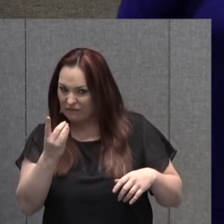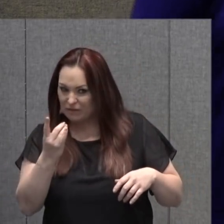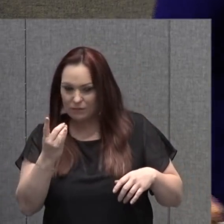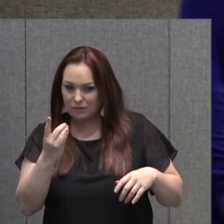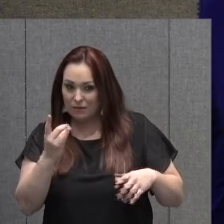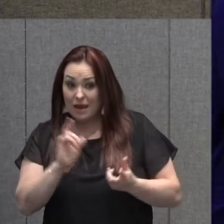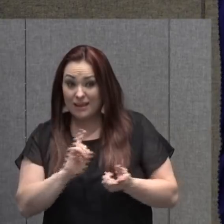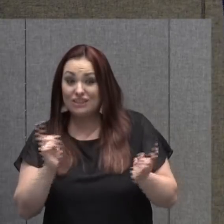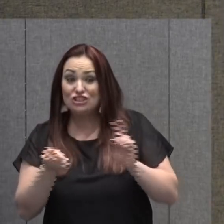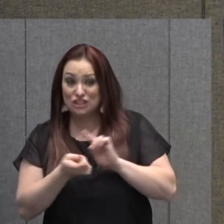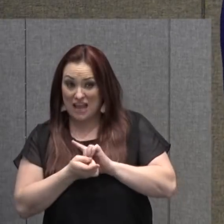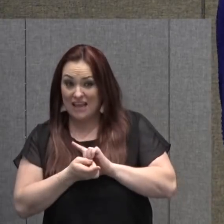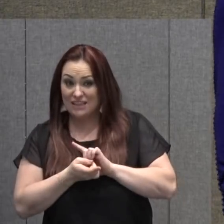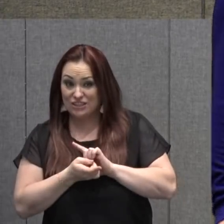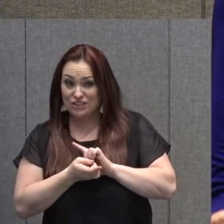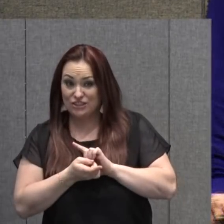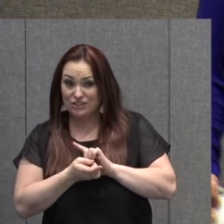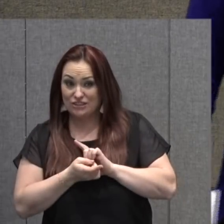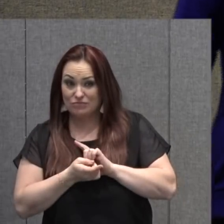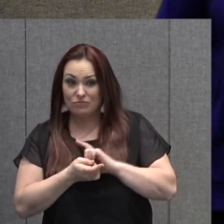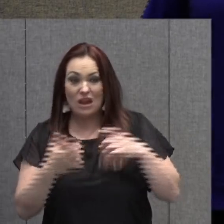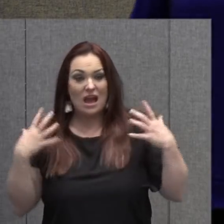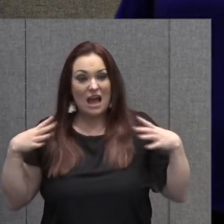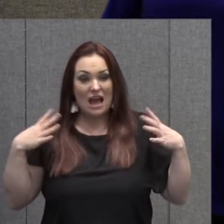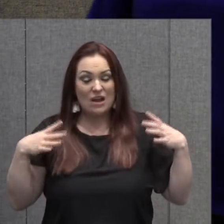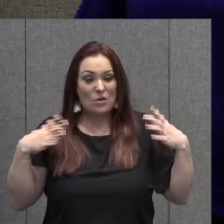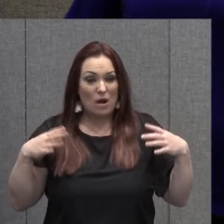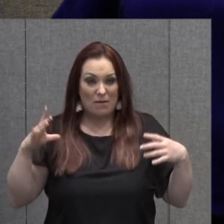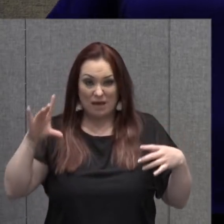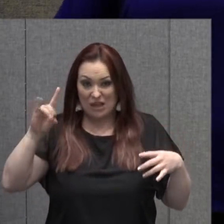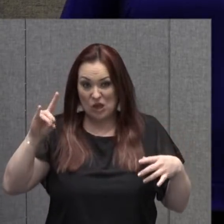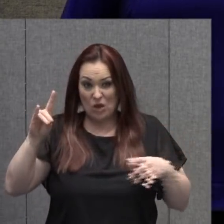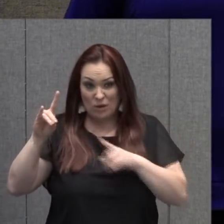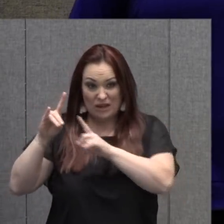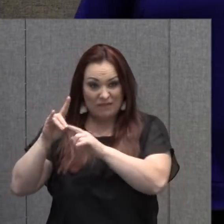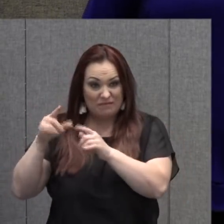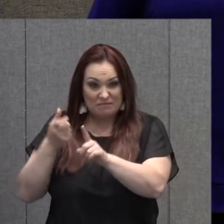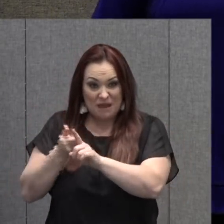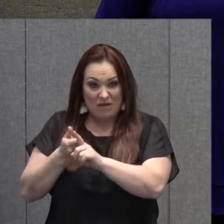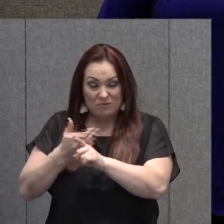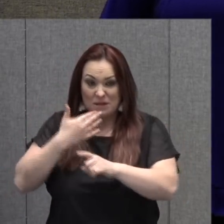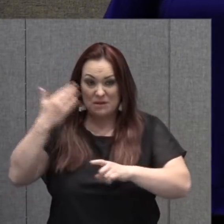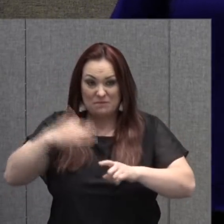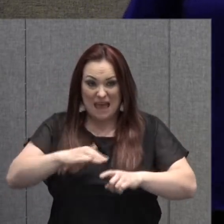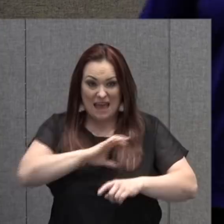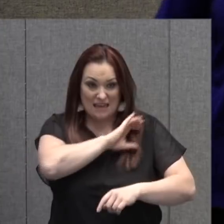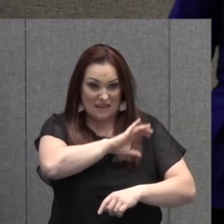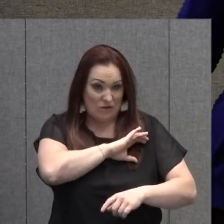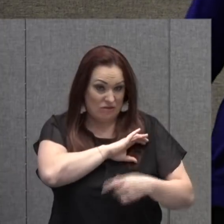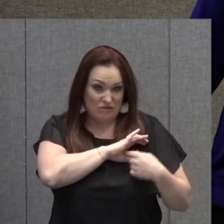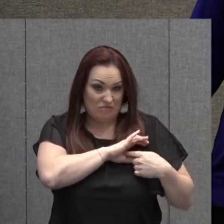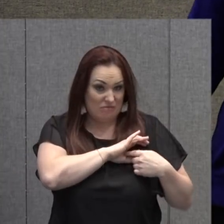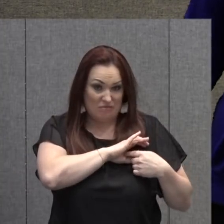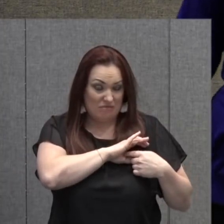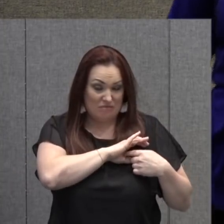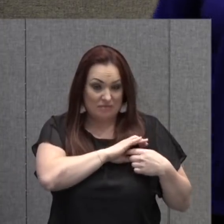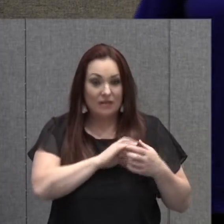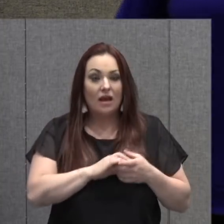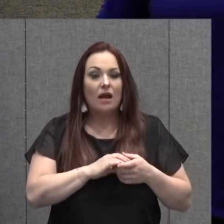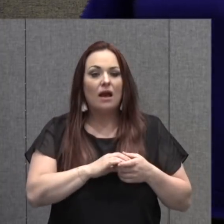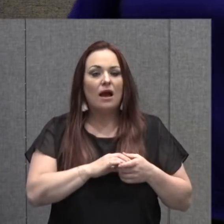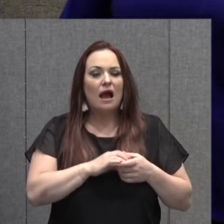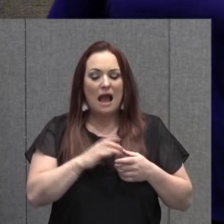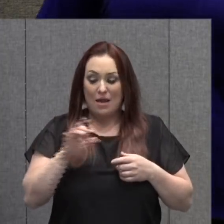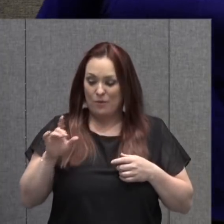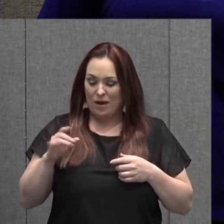want. I don't want my coyote to be the bad character. I want him to kind of be perceived as the one who has the problem,